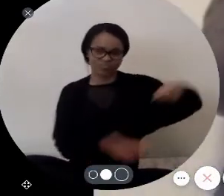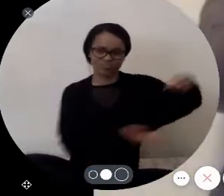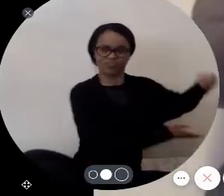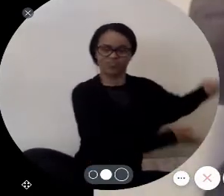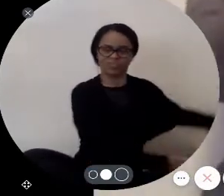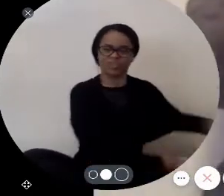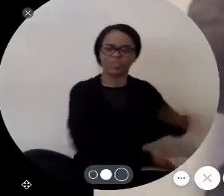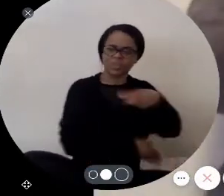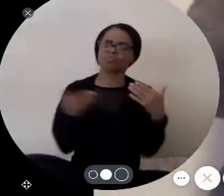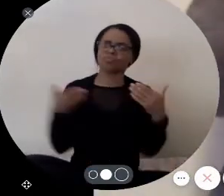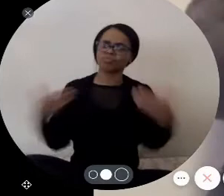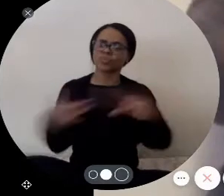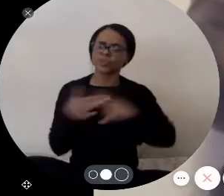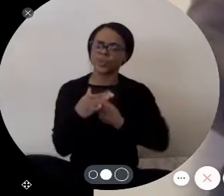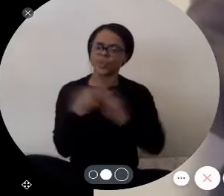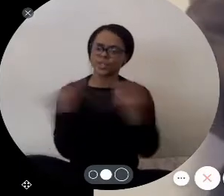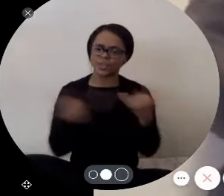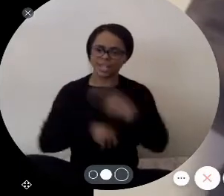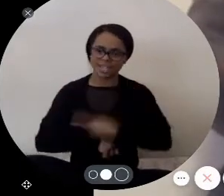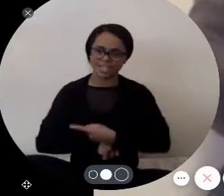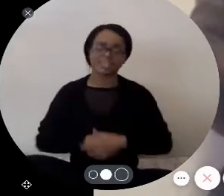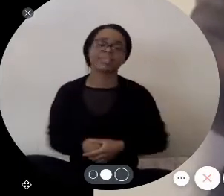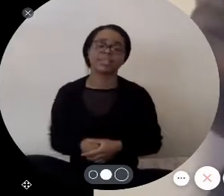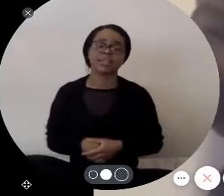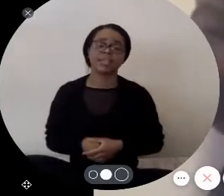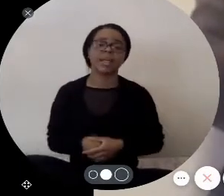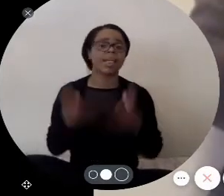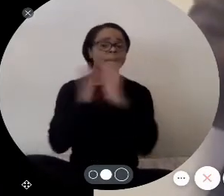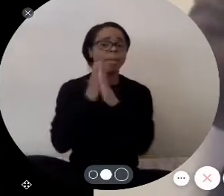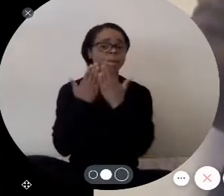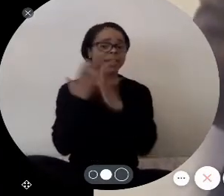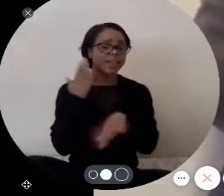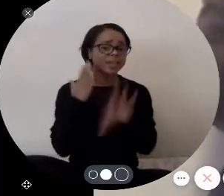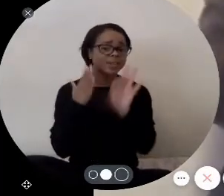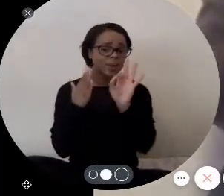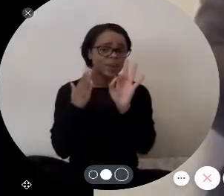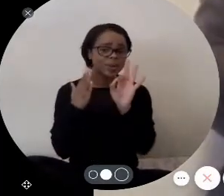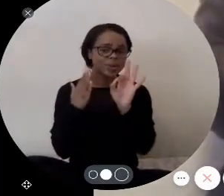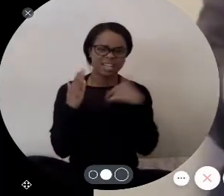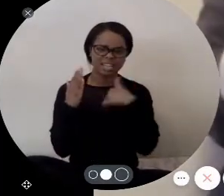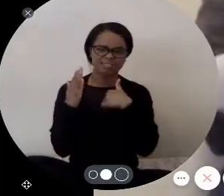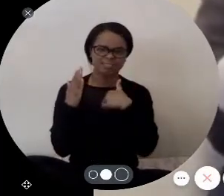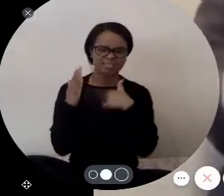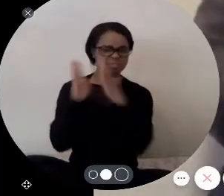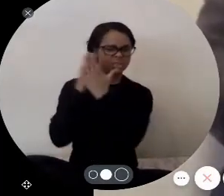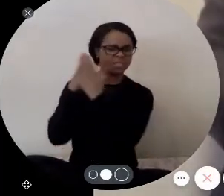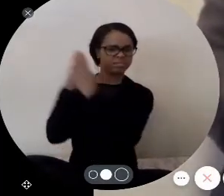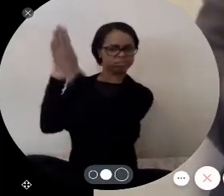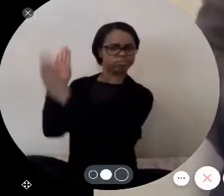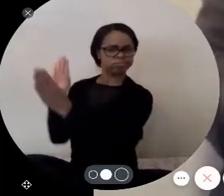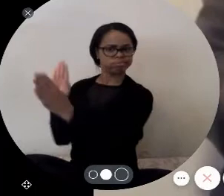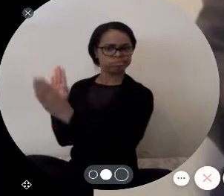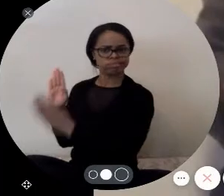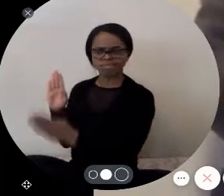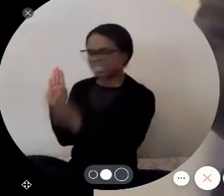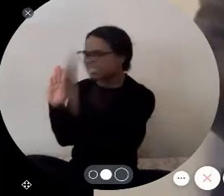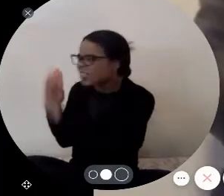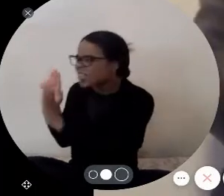today. So the book that I chose when I was trying to find the perfect book for today's read